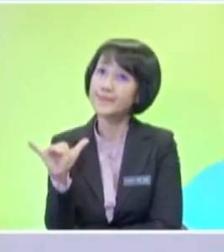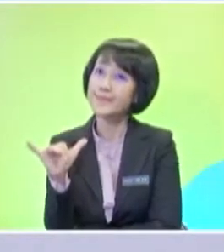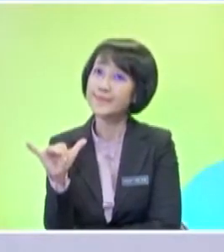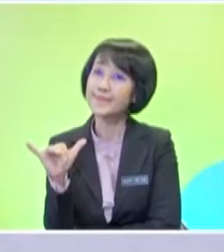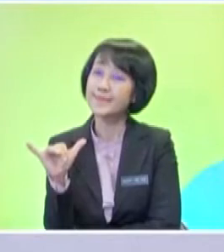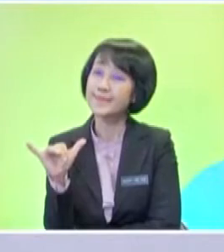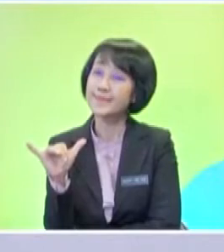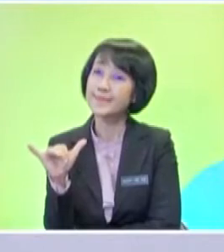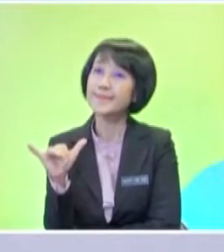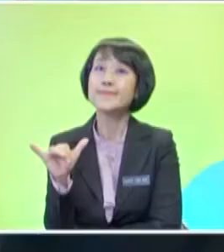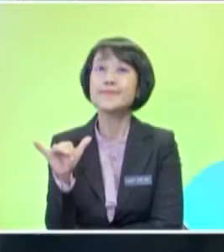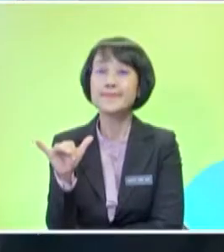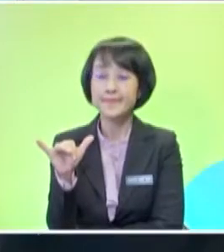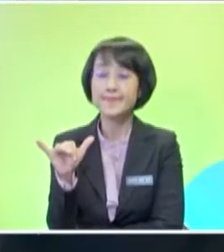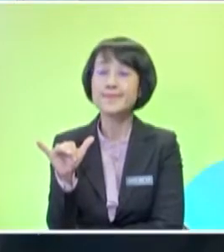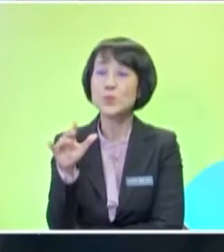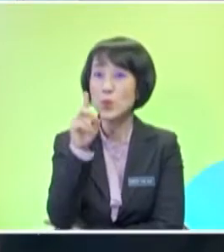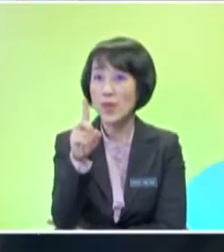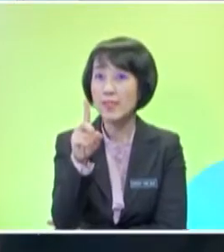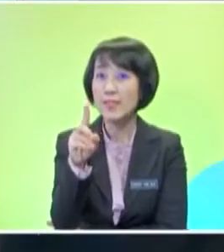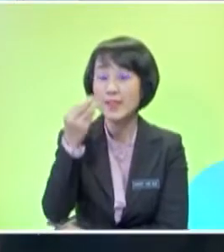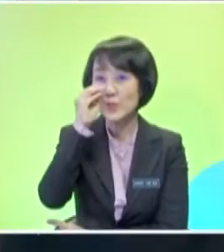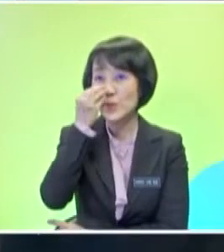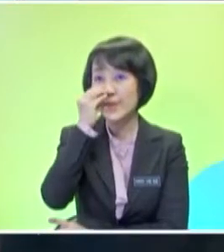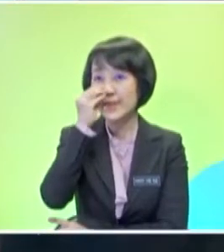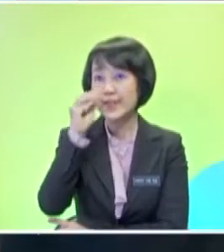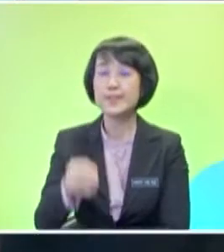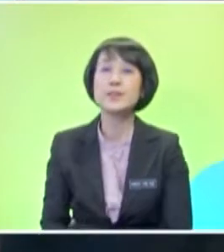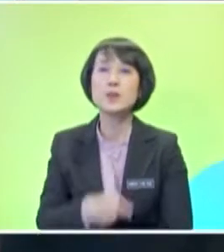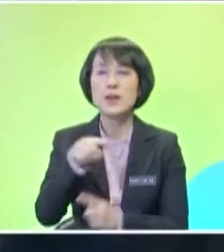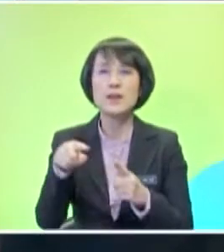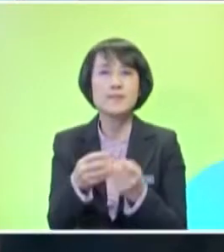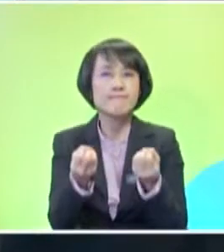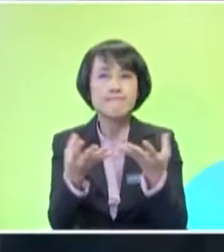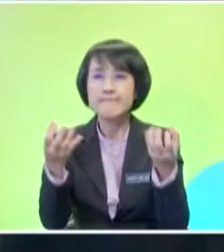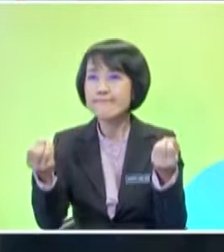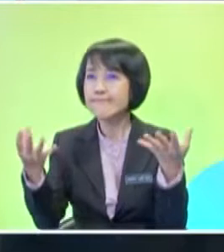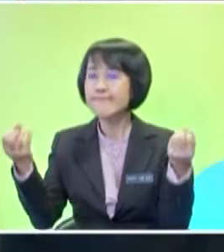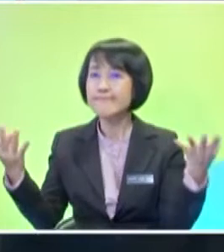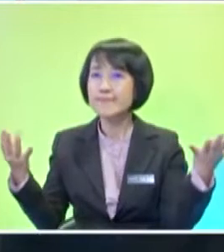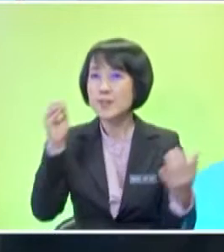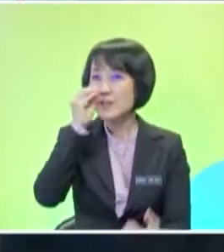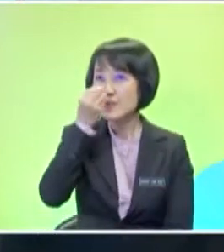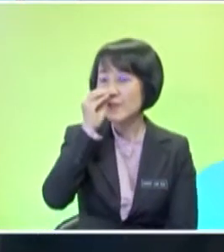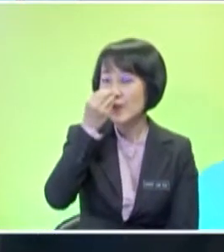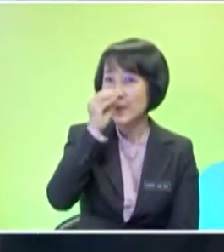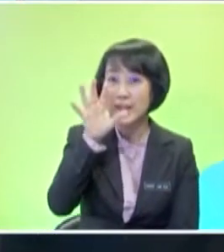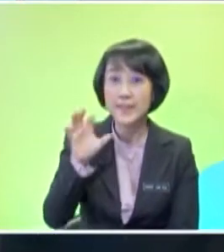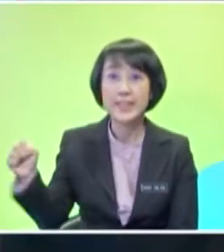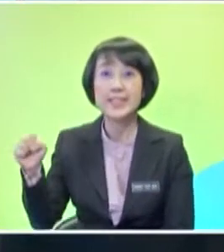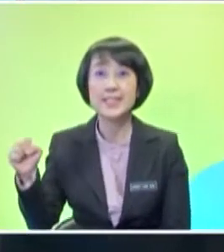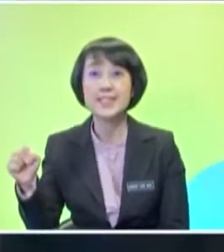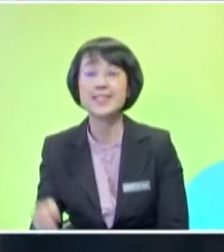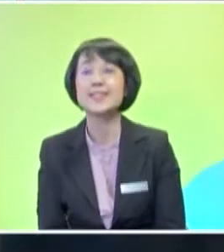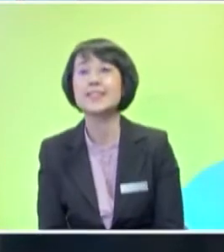S-T-R-A-W-B-E-R-R-Y. Strawberry. Aha. There is one strawberry. Okay. But many strawberries, mm-hmm. just like the one you used